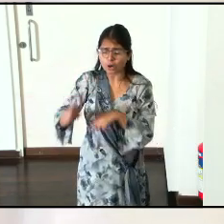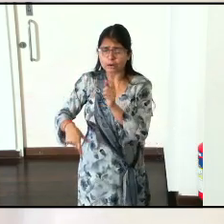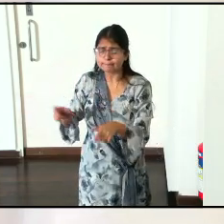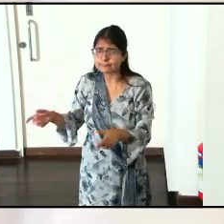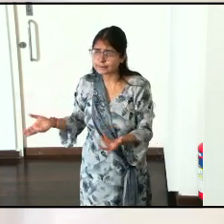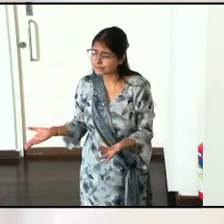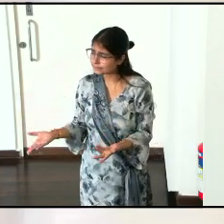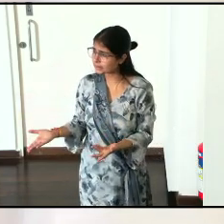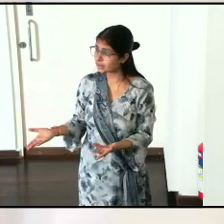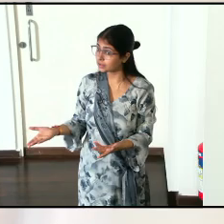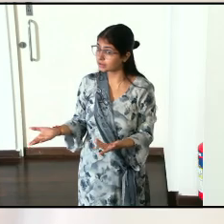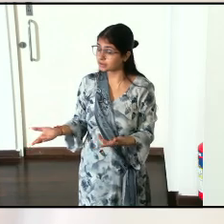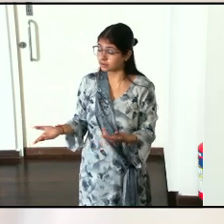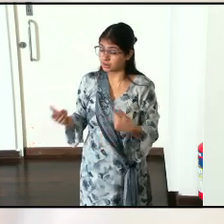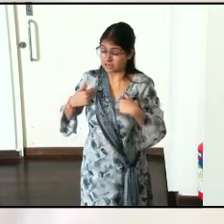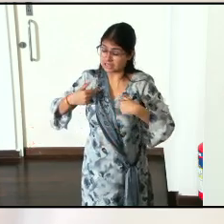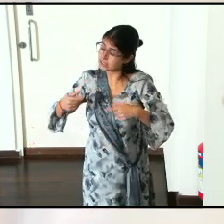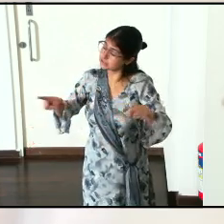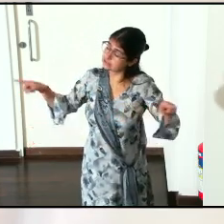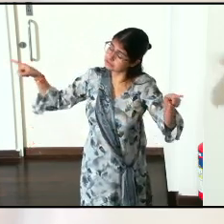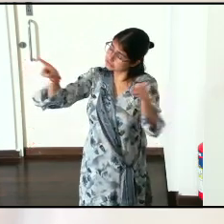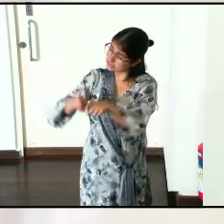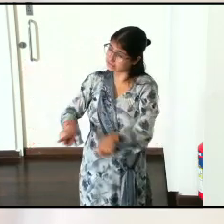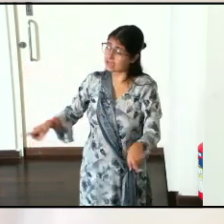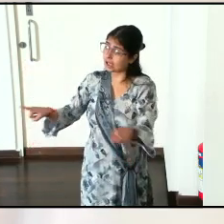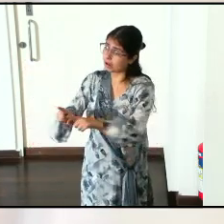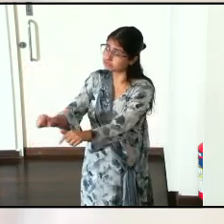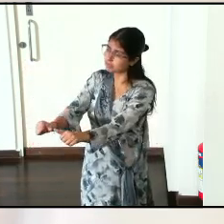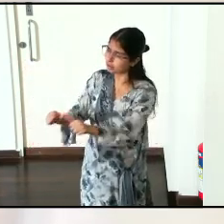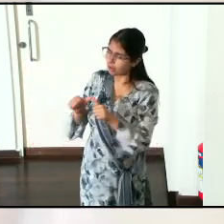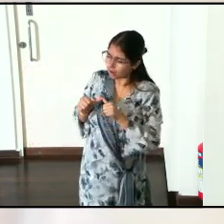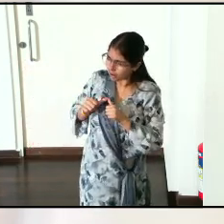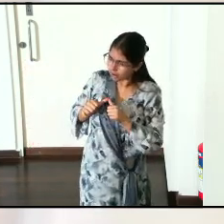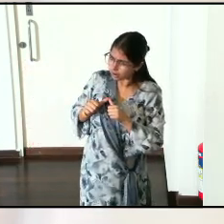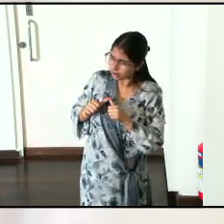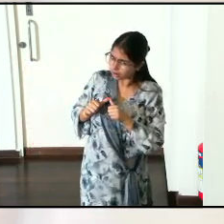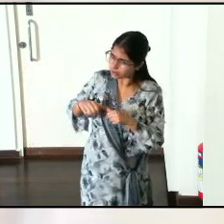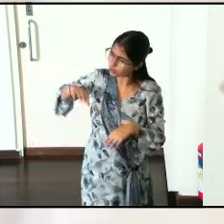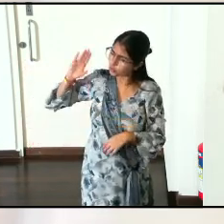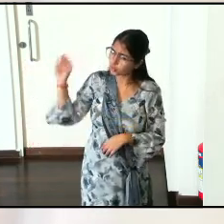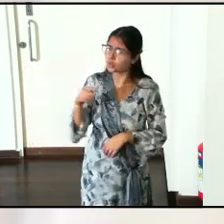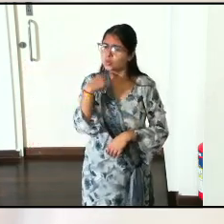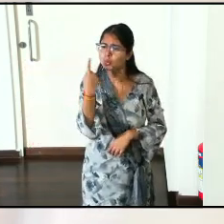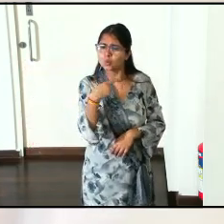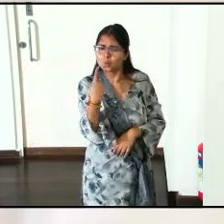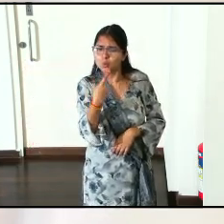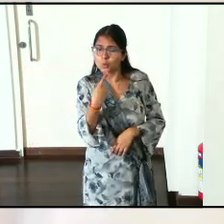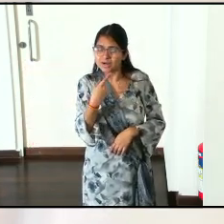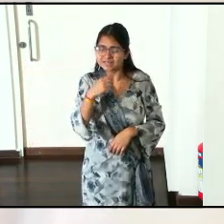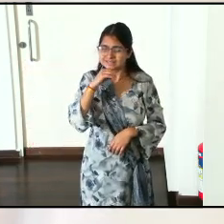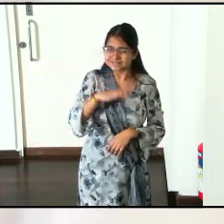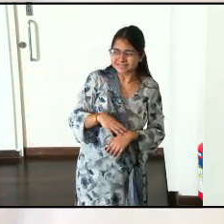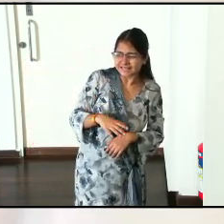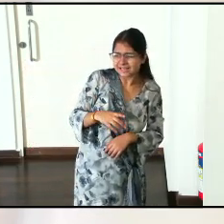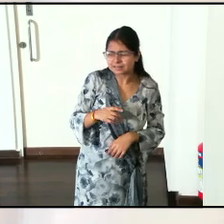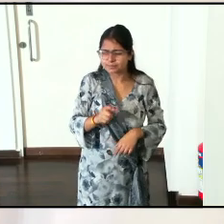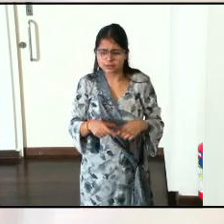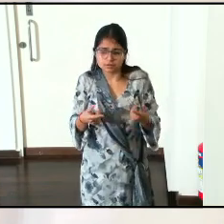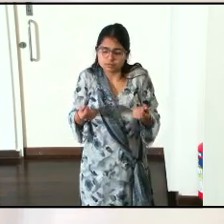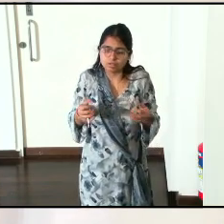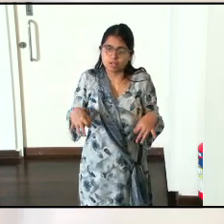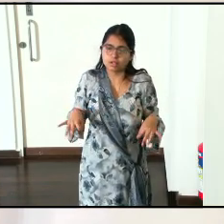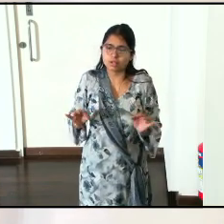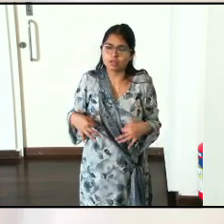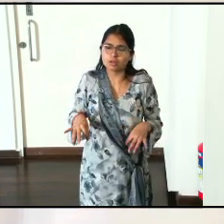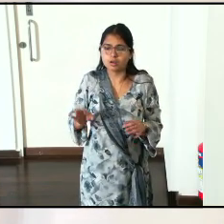the resounding reply from everyone which we know, those of us who are of a certain generation, is that there was no money. There was